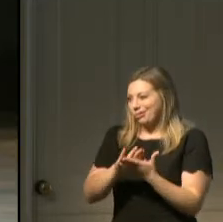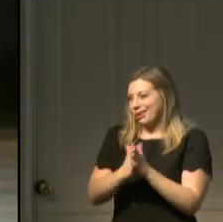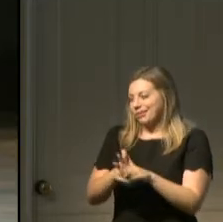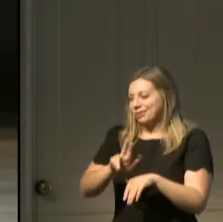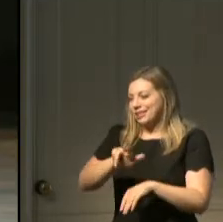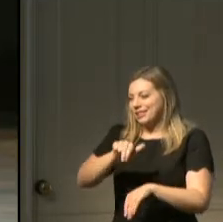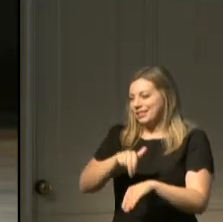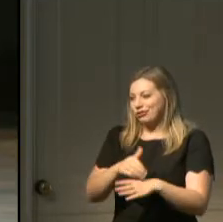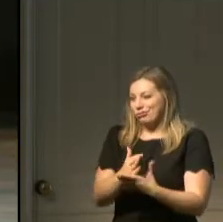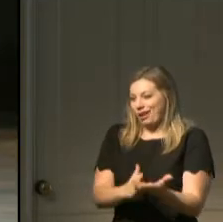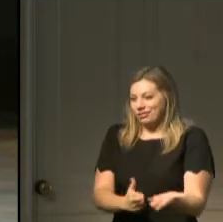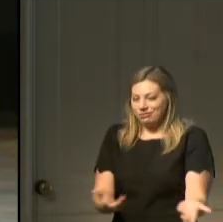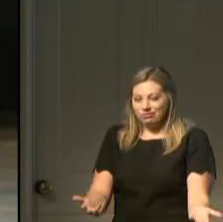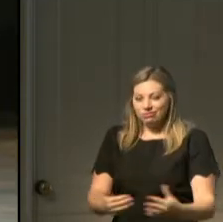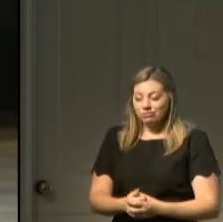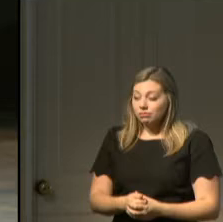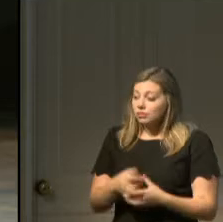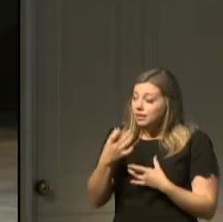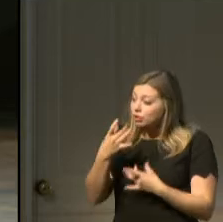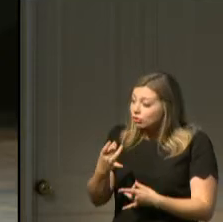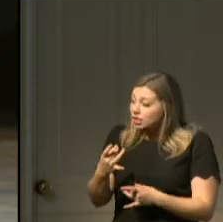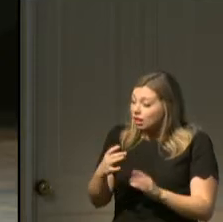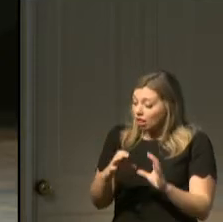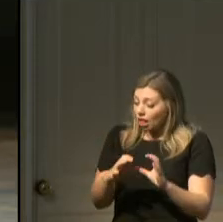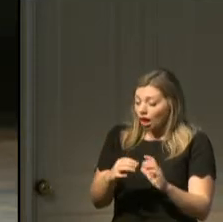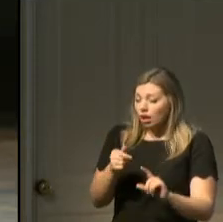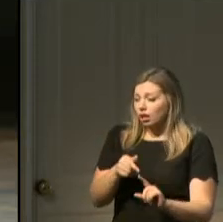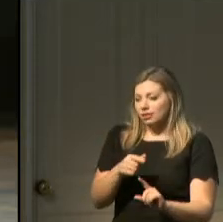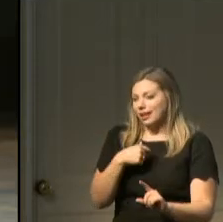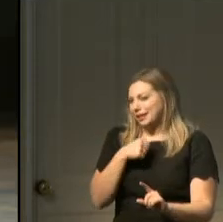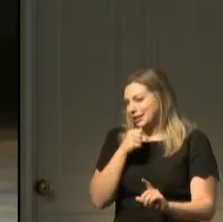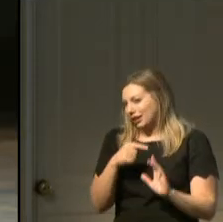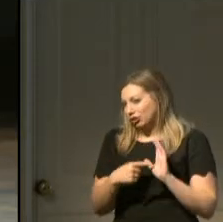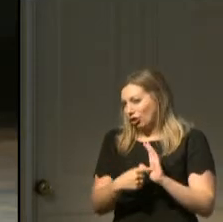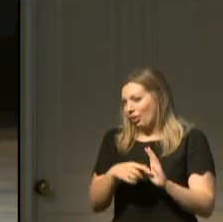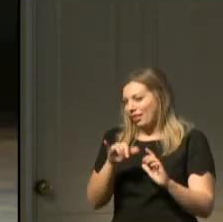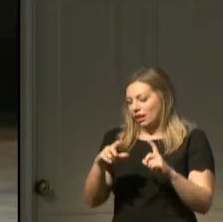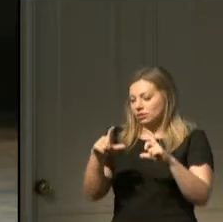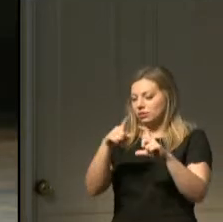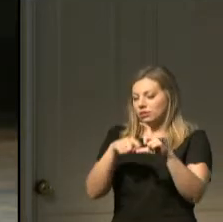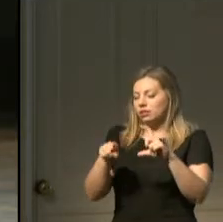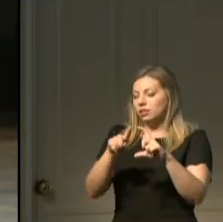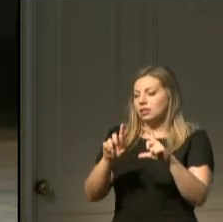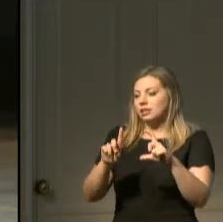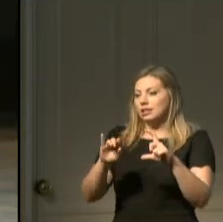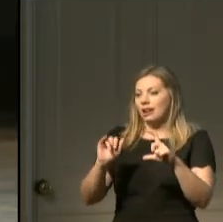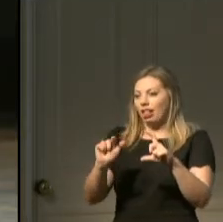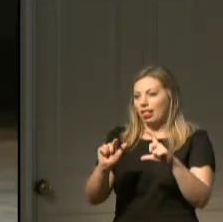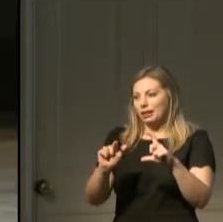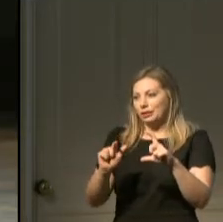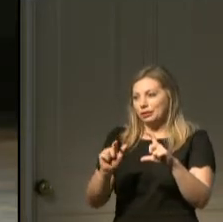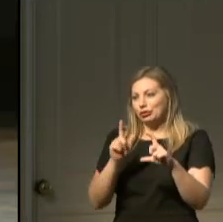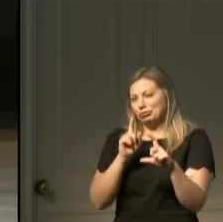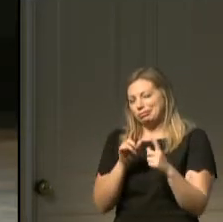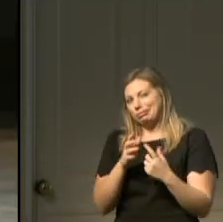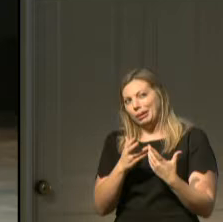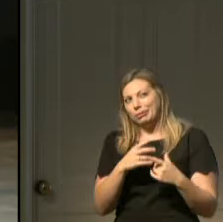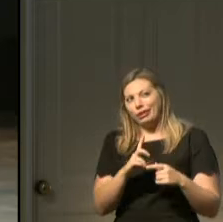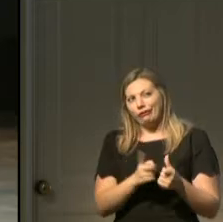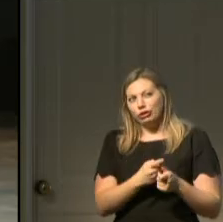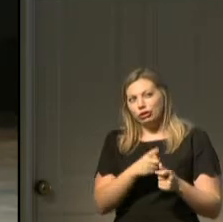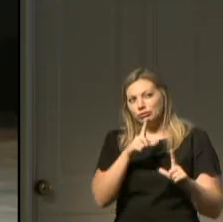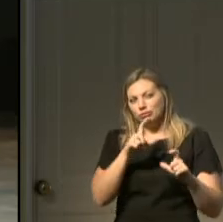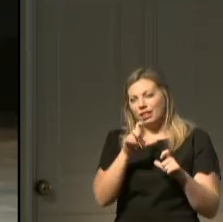think interestingly, the clock doesn't, I didn't show the dials of the clock so much, except for maybe in one of the first shots of the prototype,